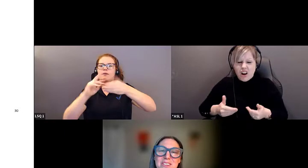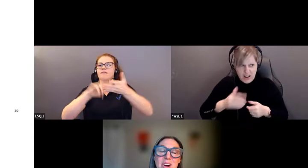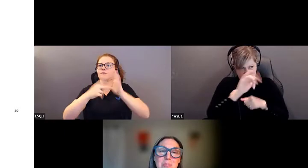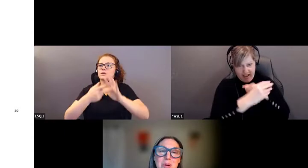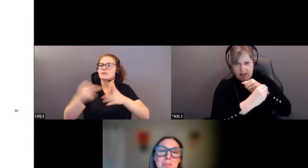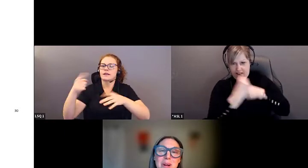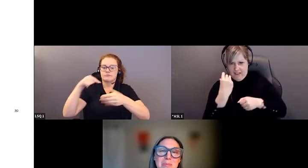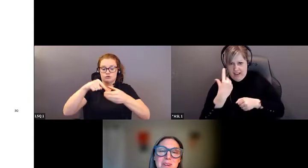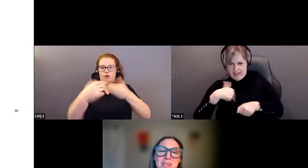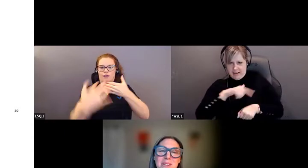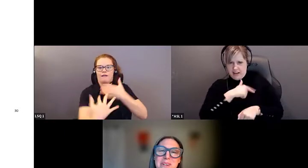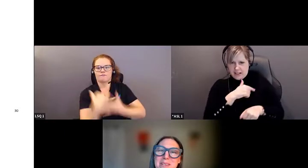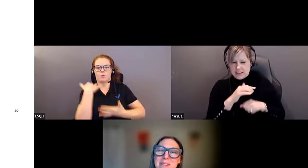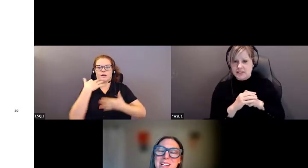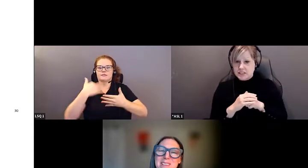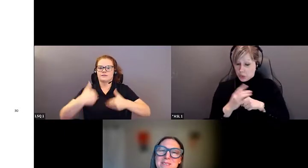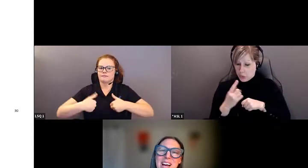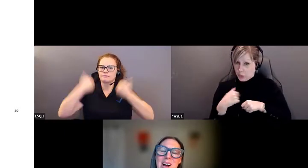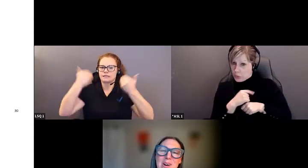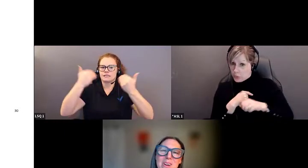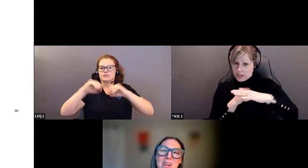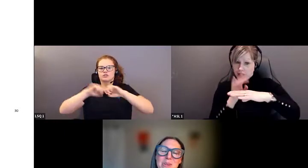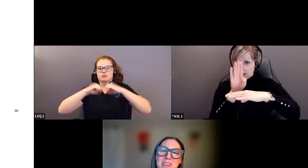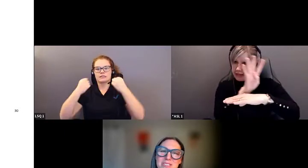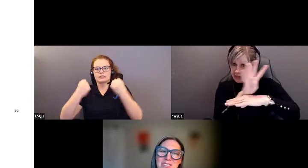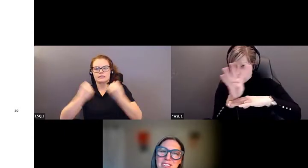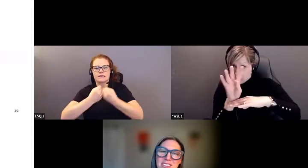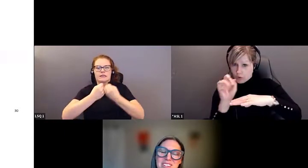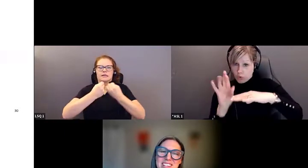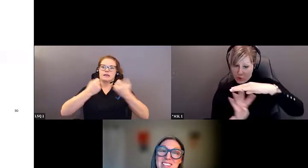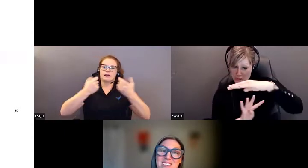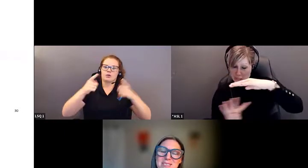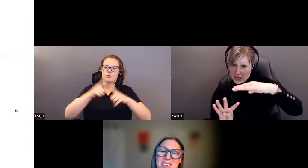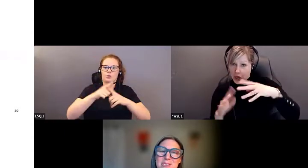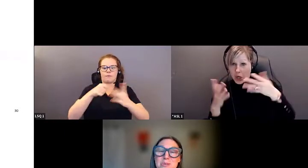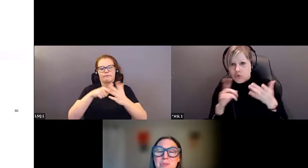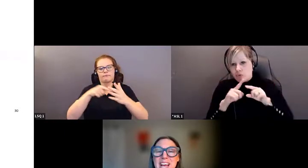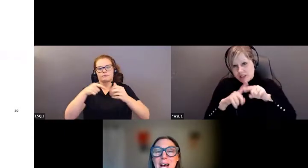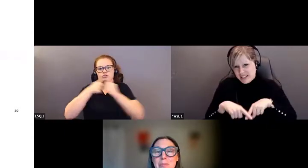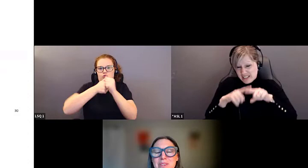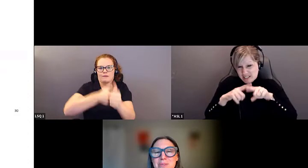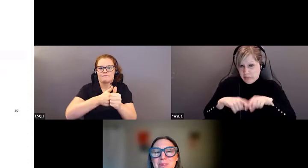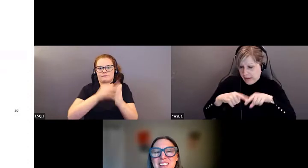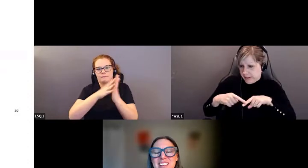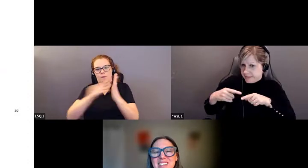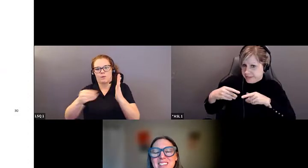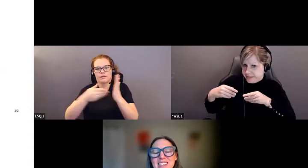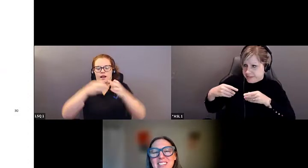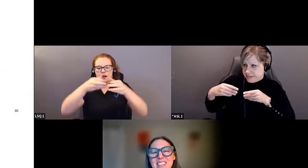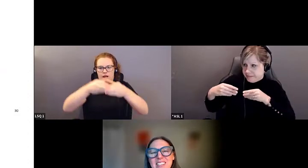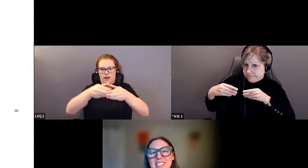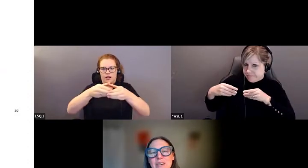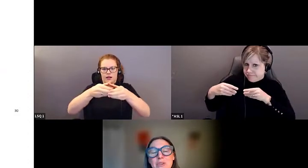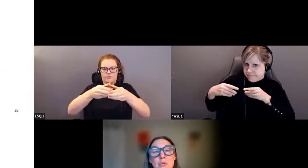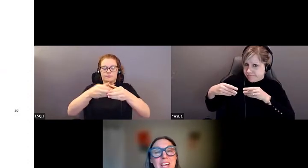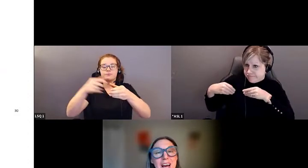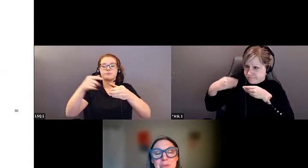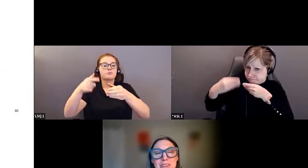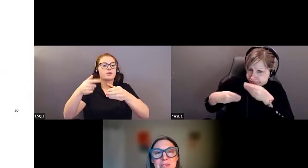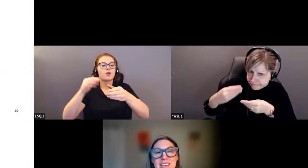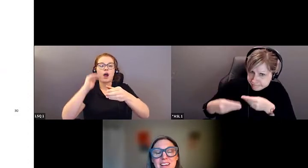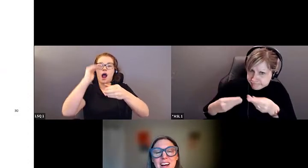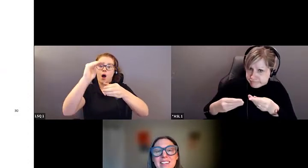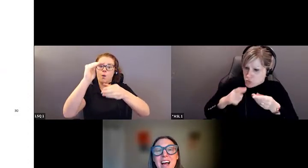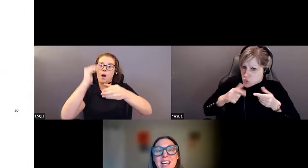ourselves on the top or bottom of a coin because of how we are structured in history, who we happen to be. If who we